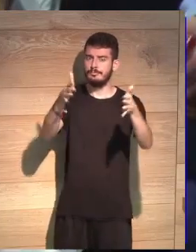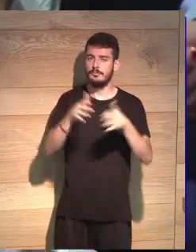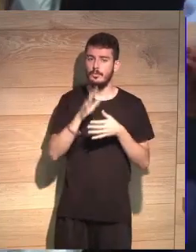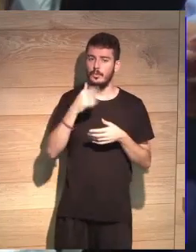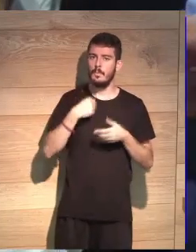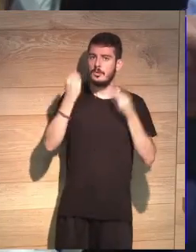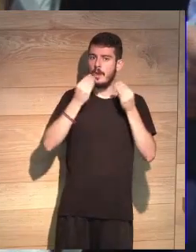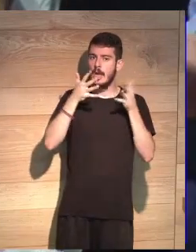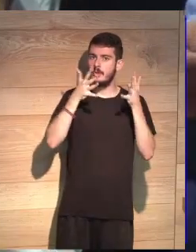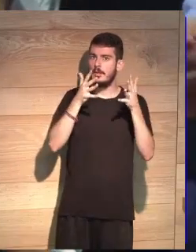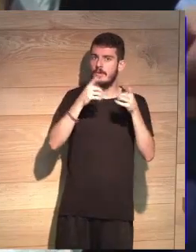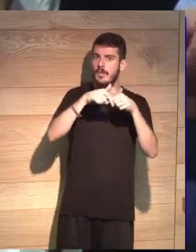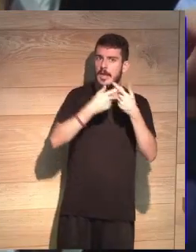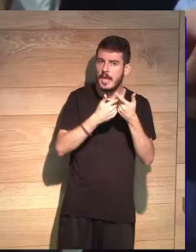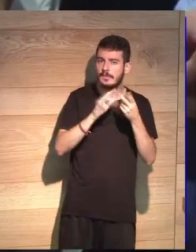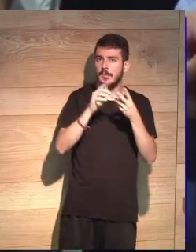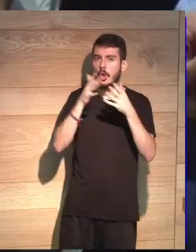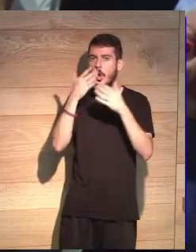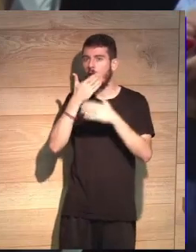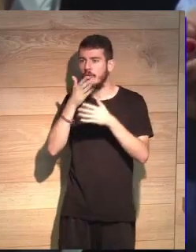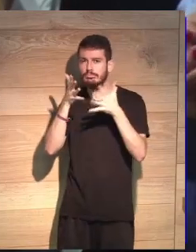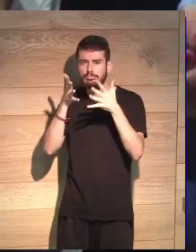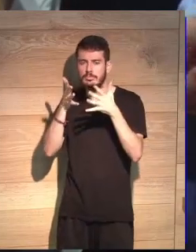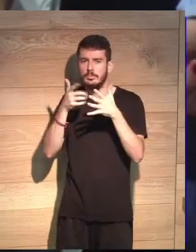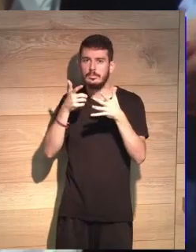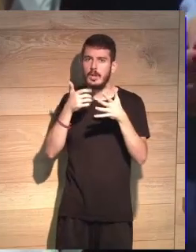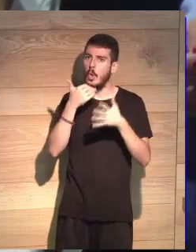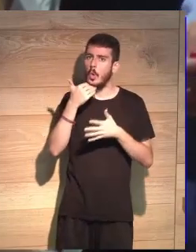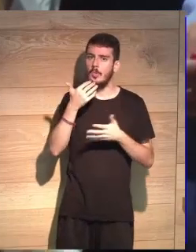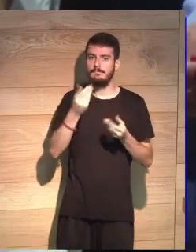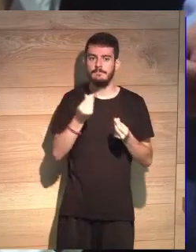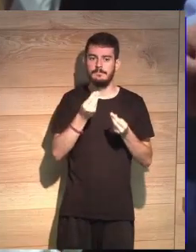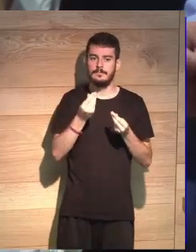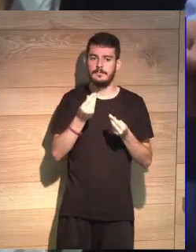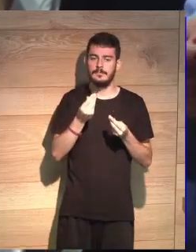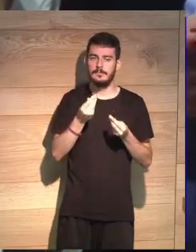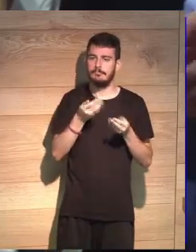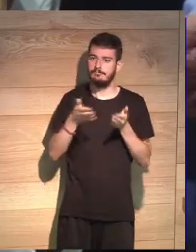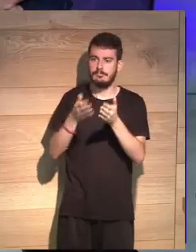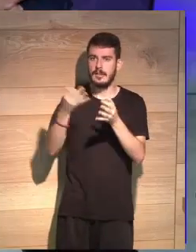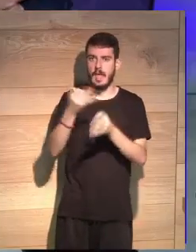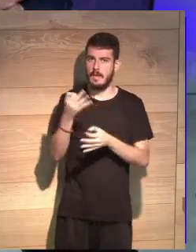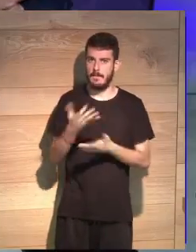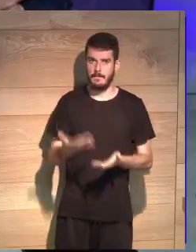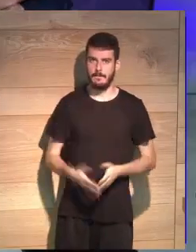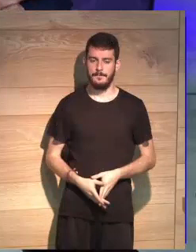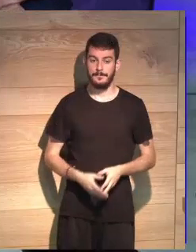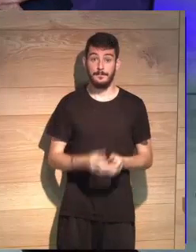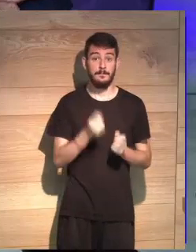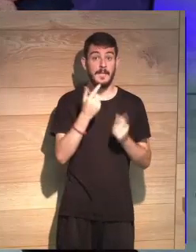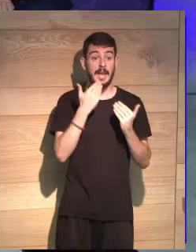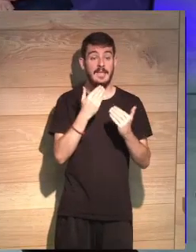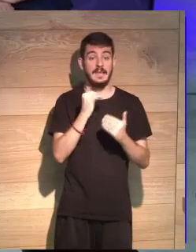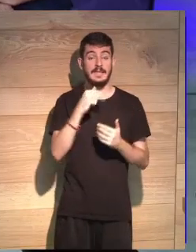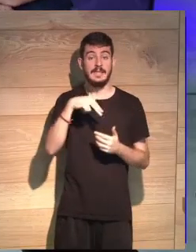but a small opportunity, but I think this is also a great opportunity, because educating families in the schools is one of the things